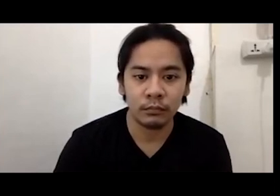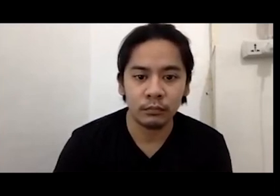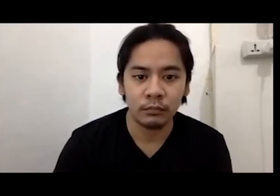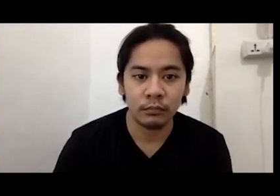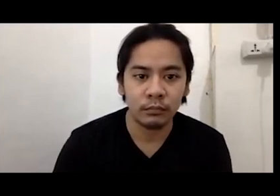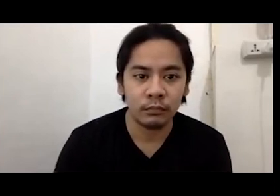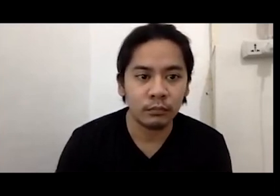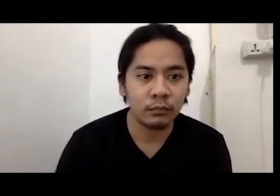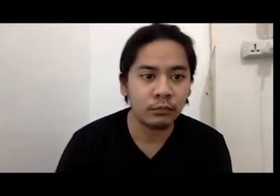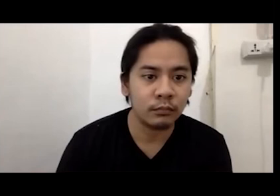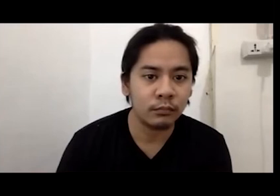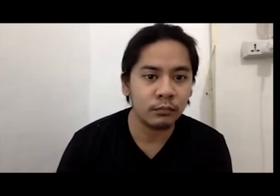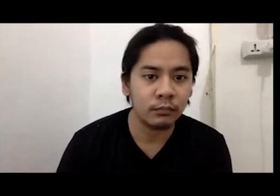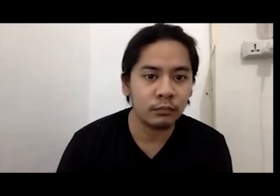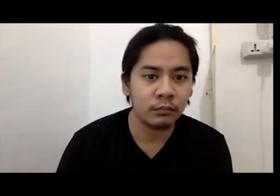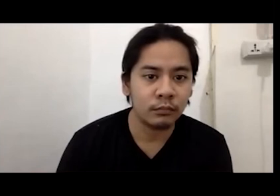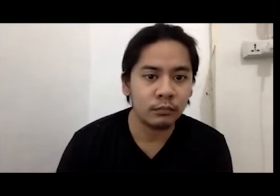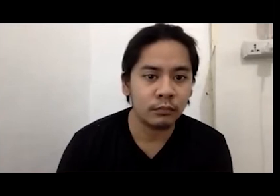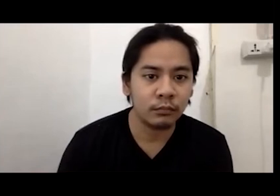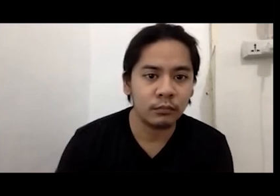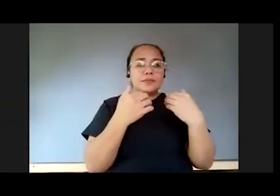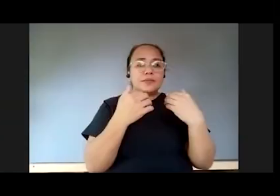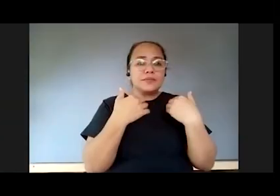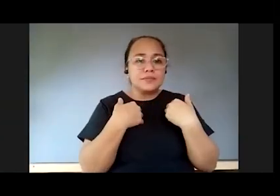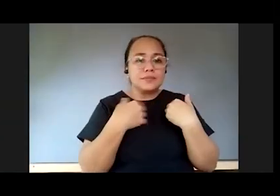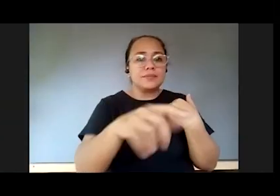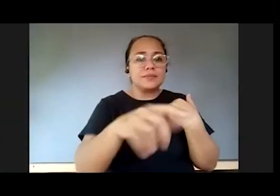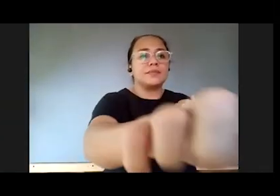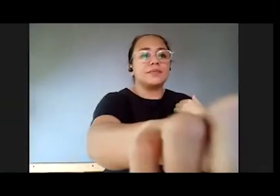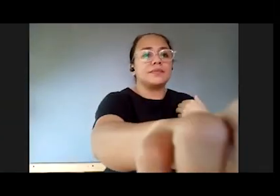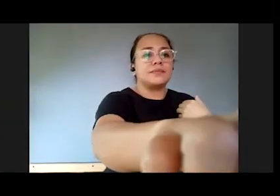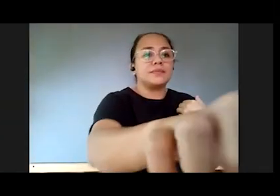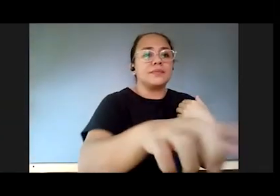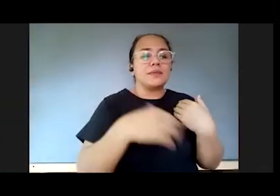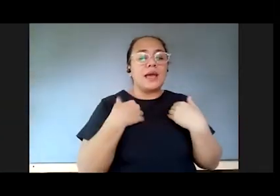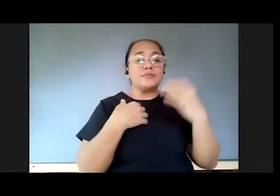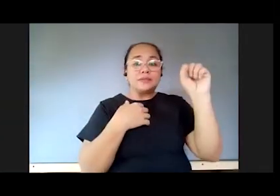and object, you had the predicate and it was deleted.